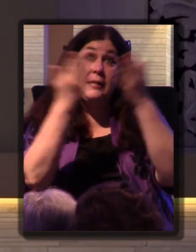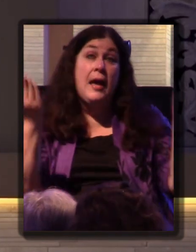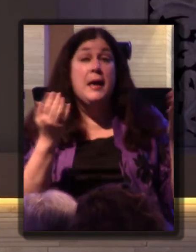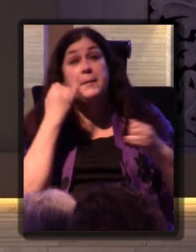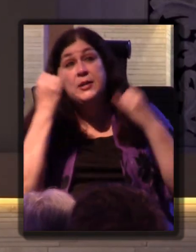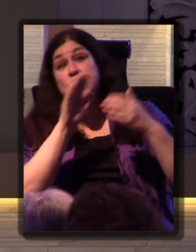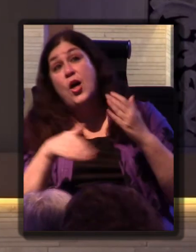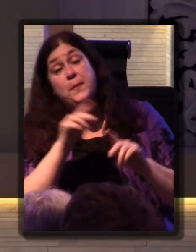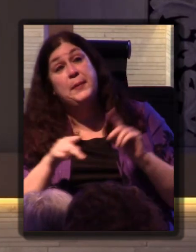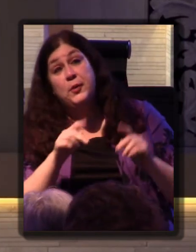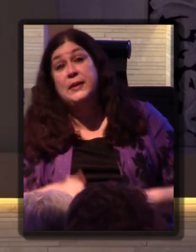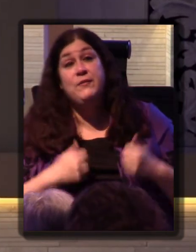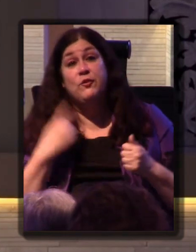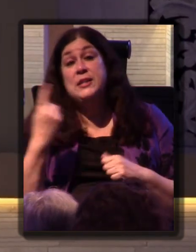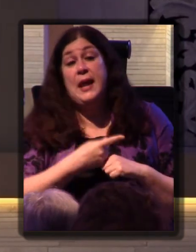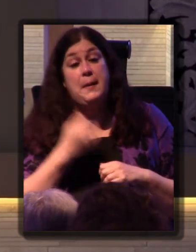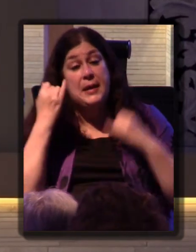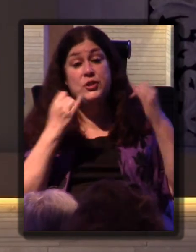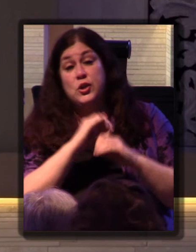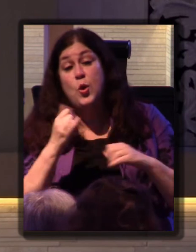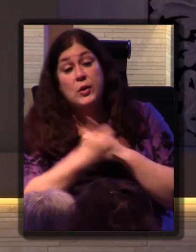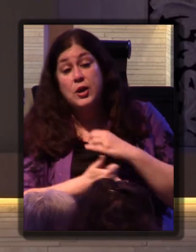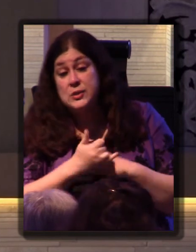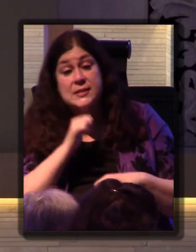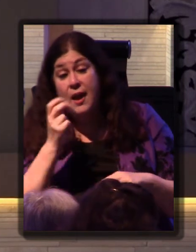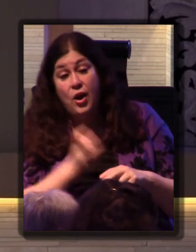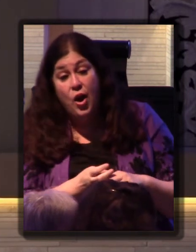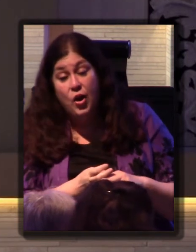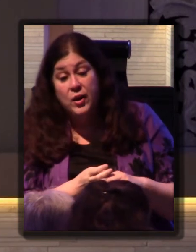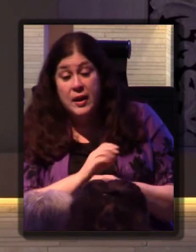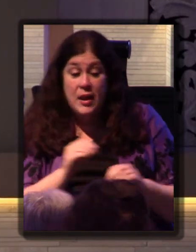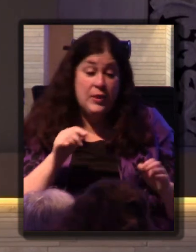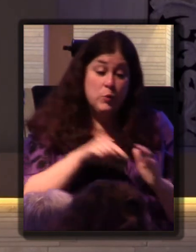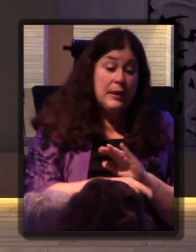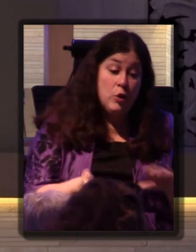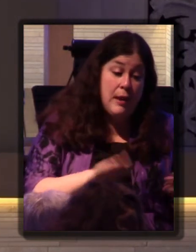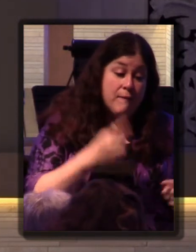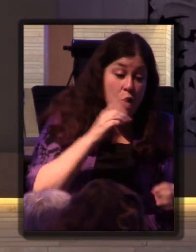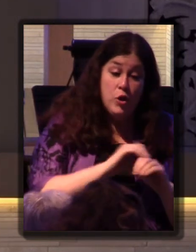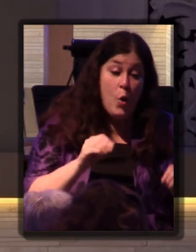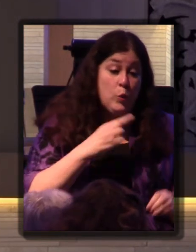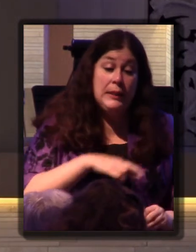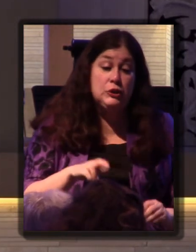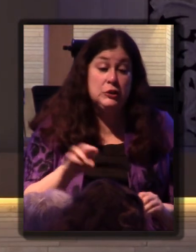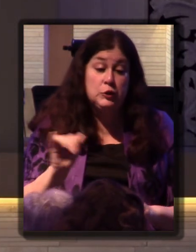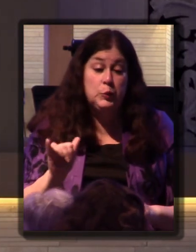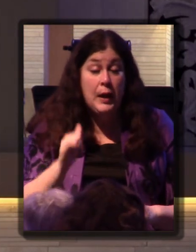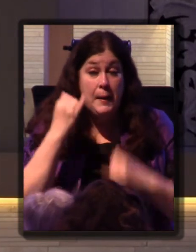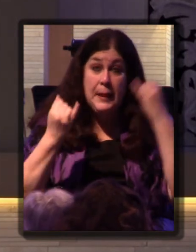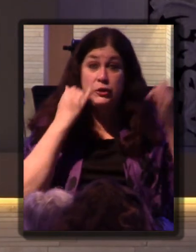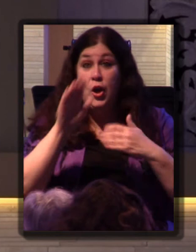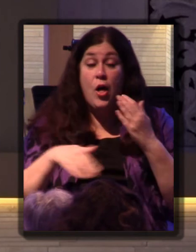sky. Imagine all the people living for today. Imagine there's no countries. It isn't hard to do. Nothing to kill or die for, and no